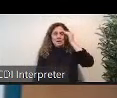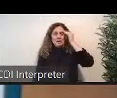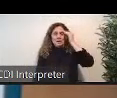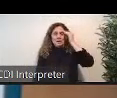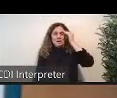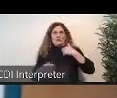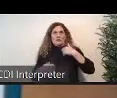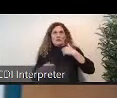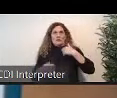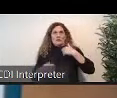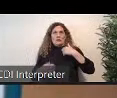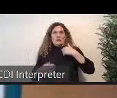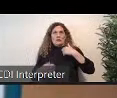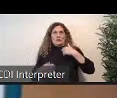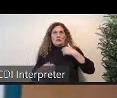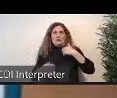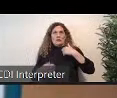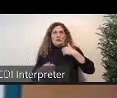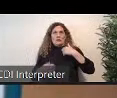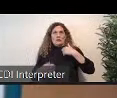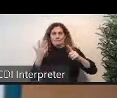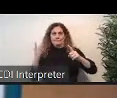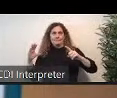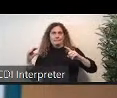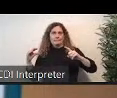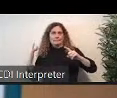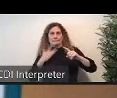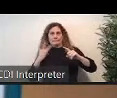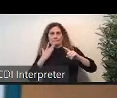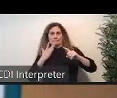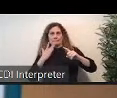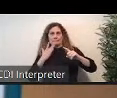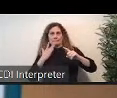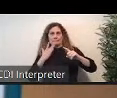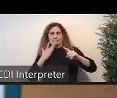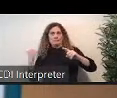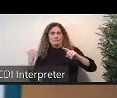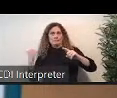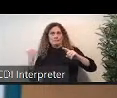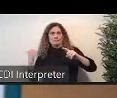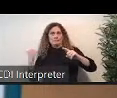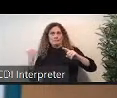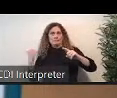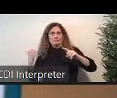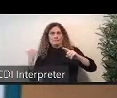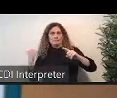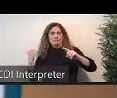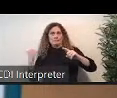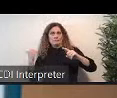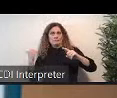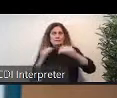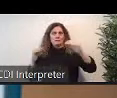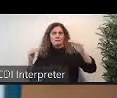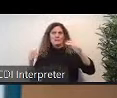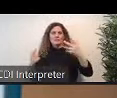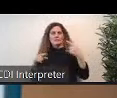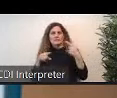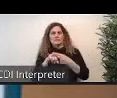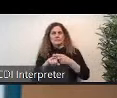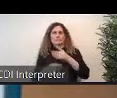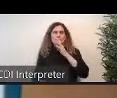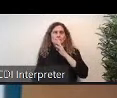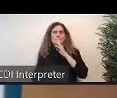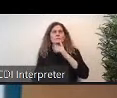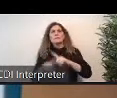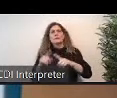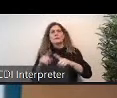have. To end on a positive note, though, I do want to thank all of the residents that have been patiently waiting their turn for COVID vaccine. Know